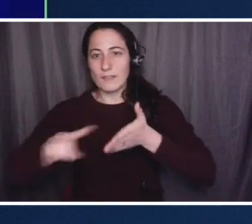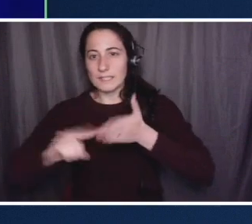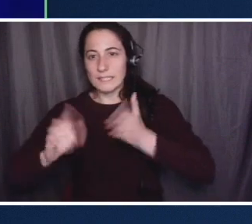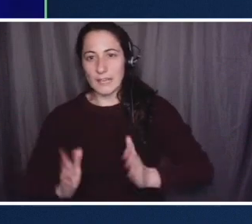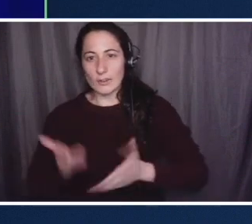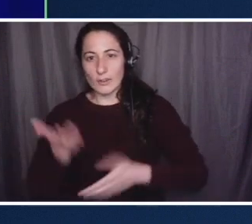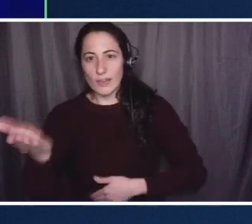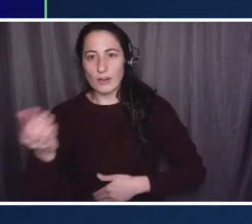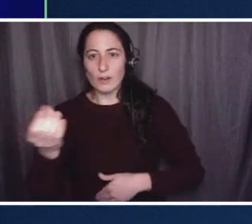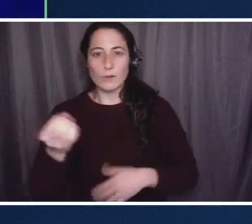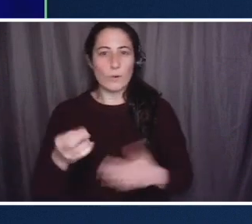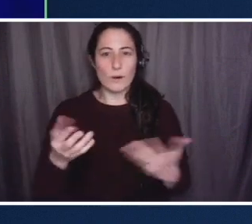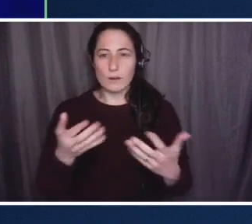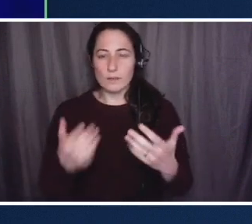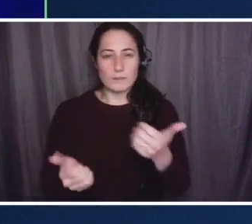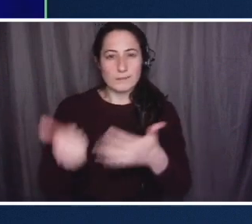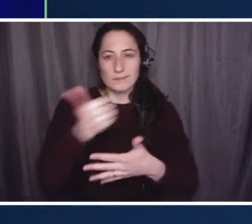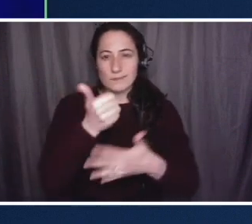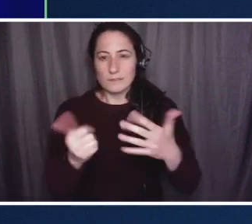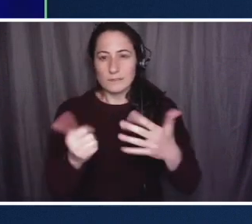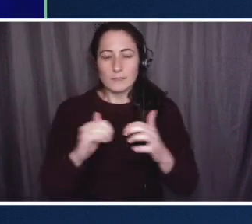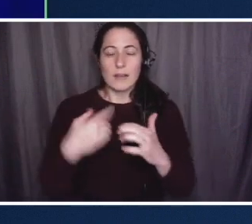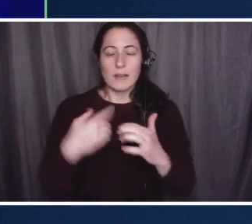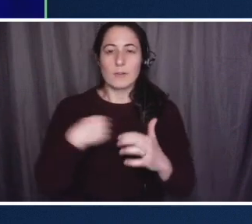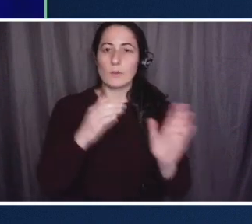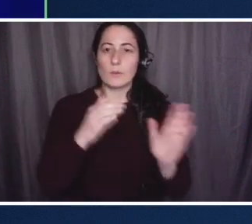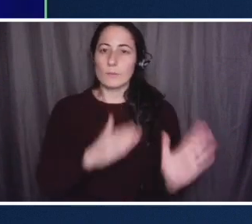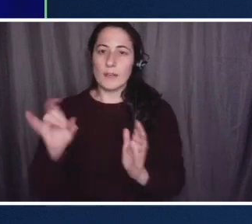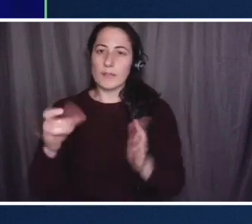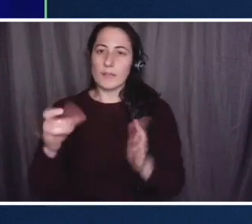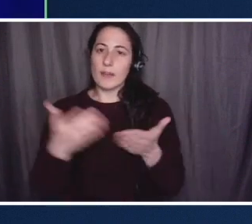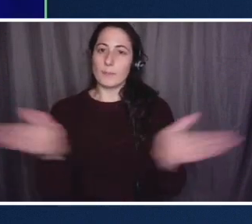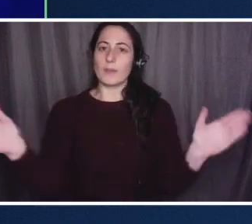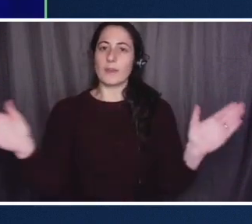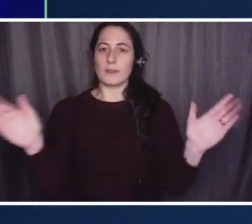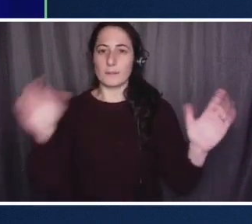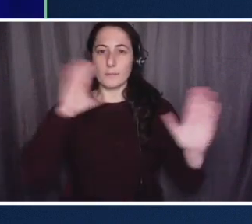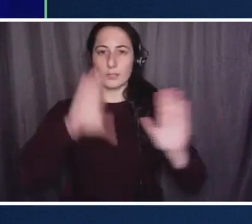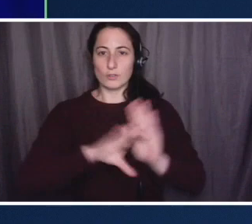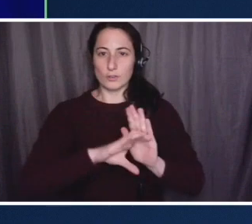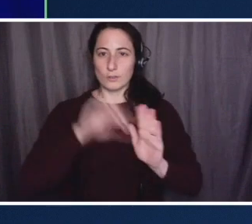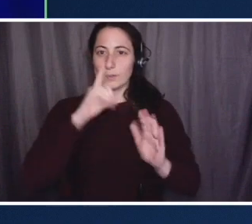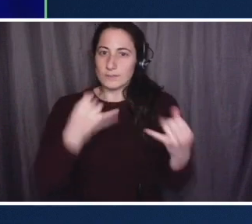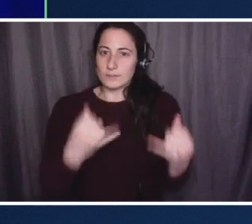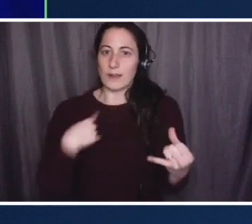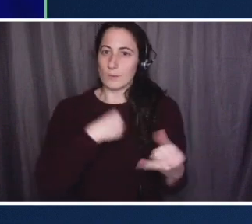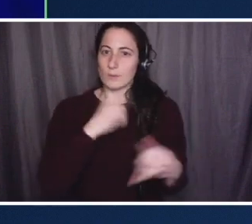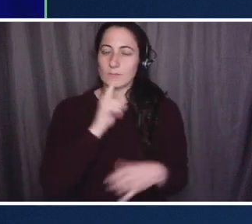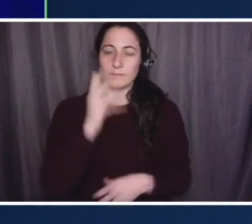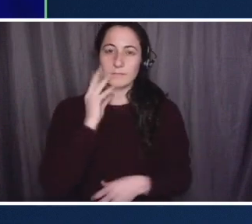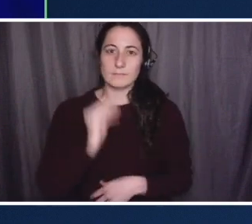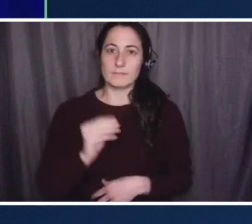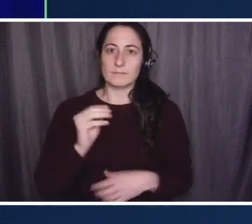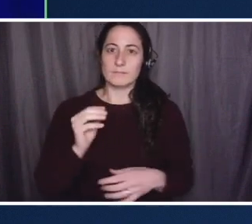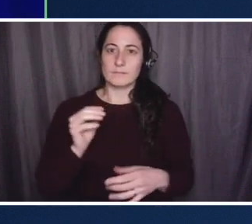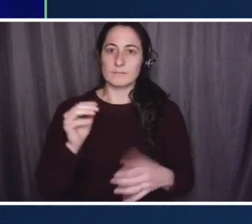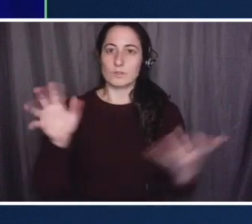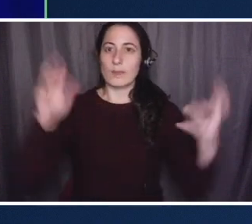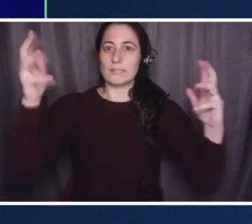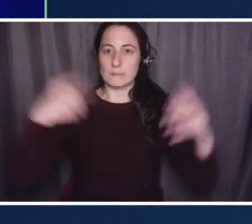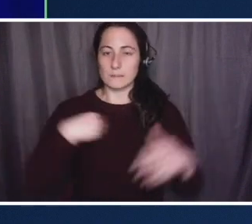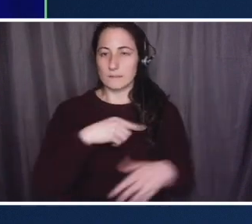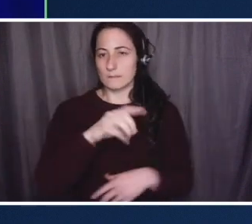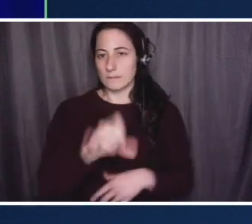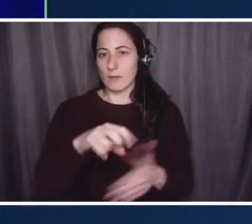differently about the work that we're trying to do? And how do we think broader picture? Because we are in a state of crisis, and that crisis requires us to think differently, and requires